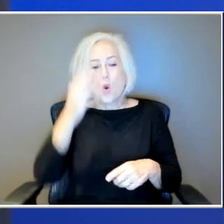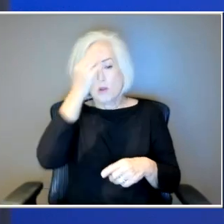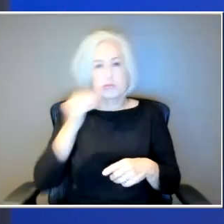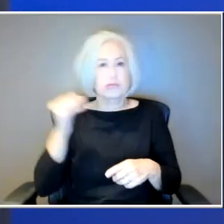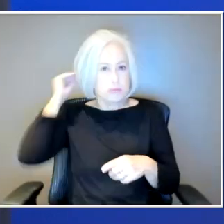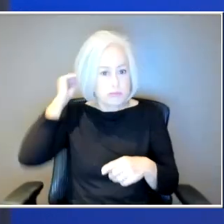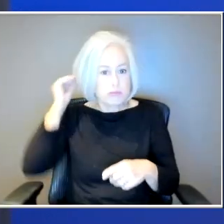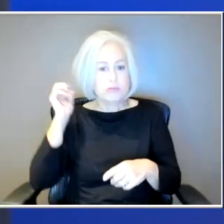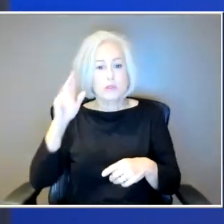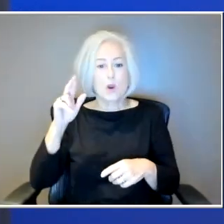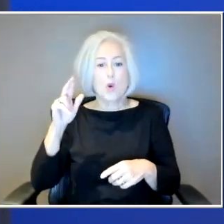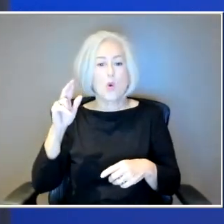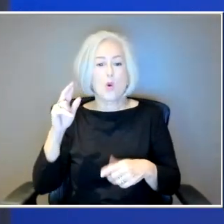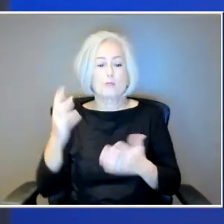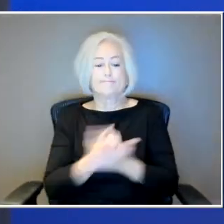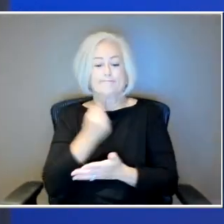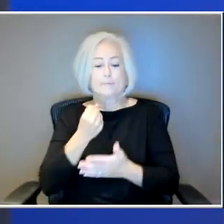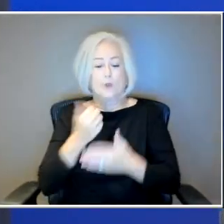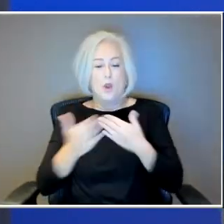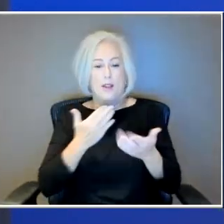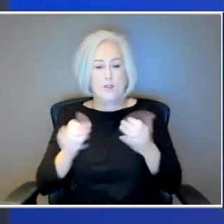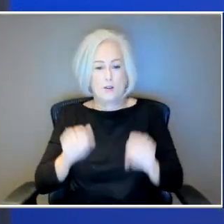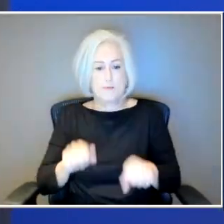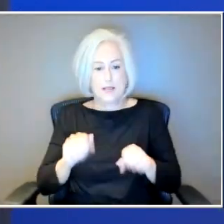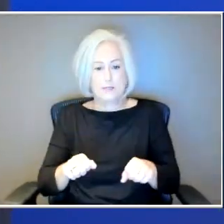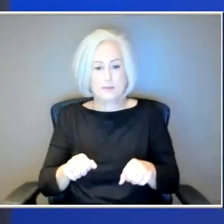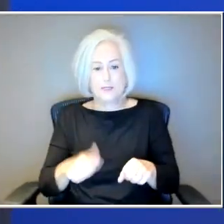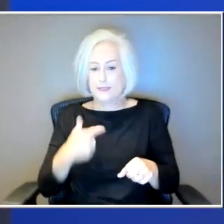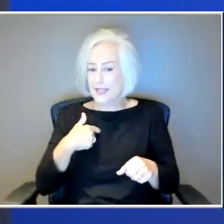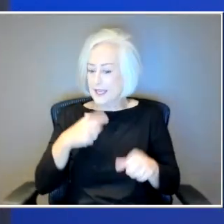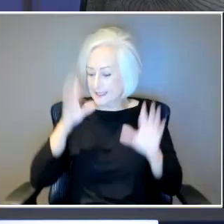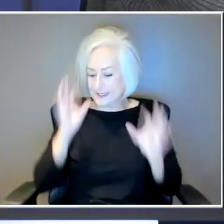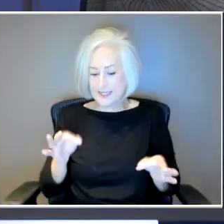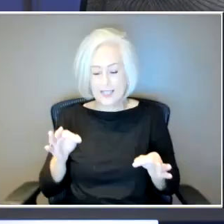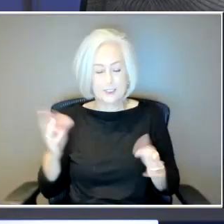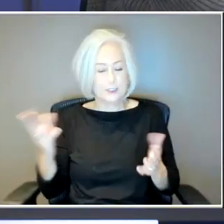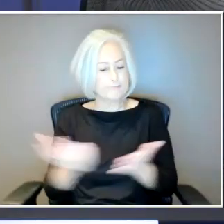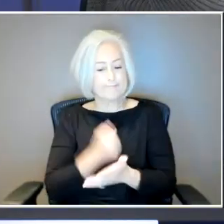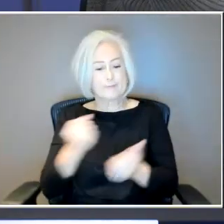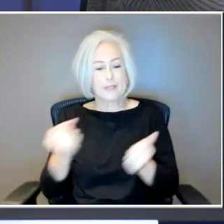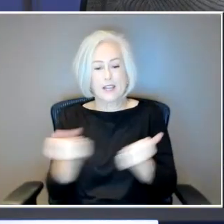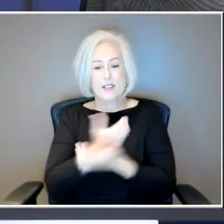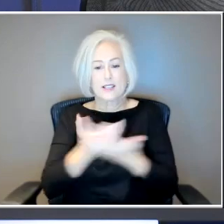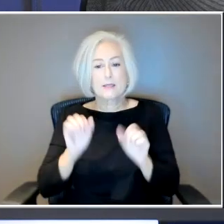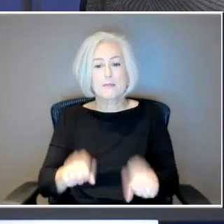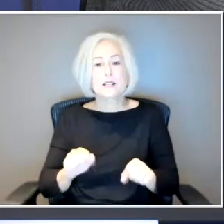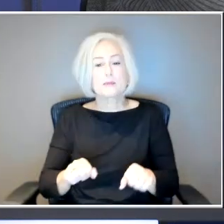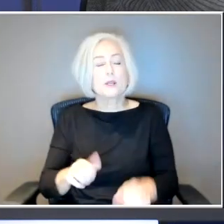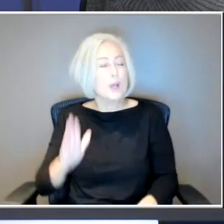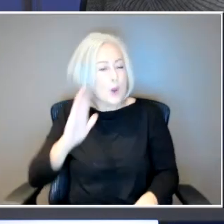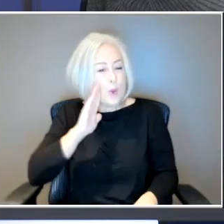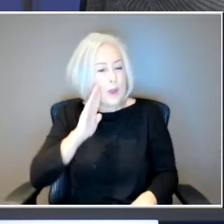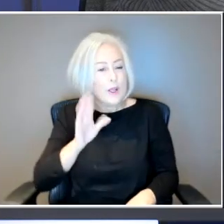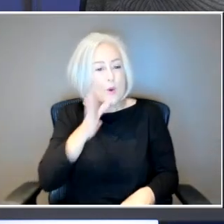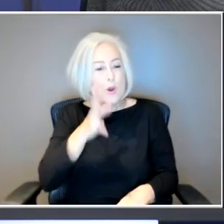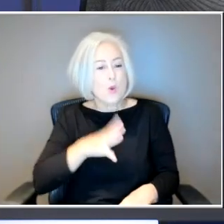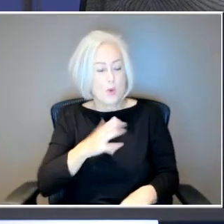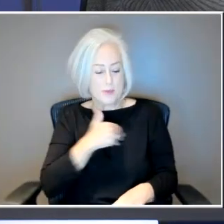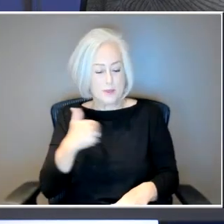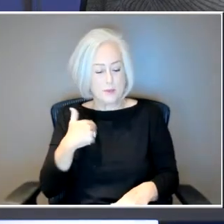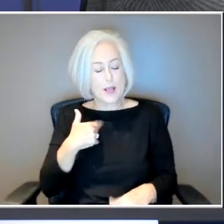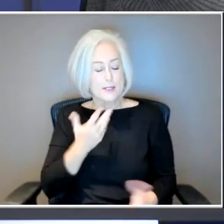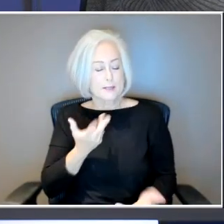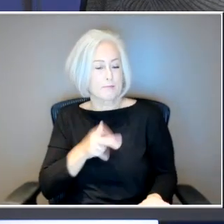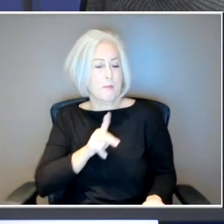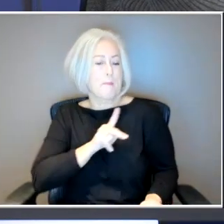as I can to do as much as I can. And I just leaned towards grabbing everything I could. So Mackenzie, a woman's breasts, we know, are personal. What questions